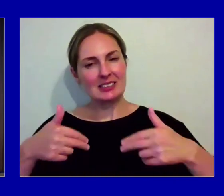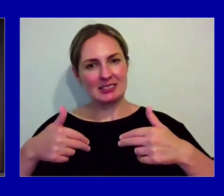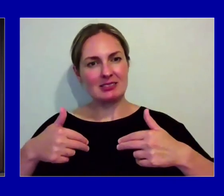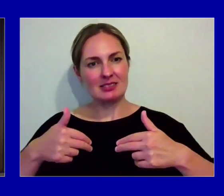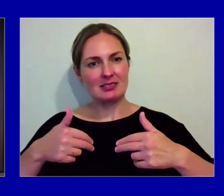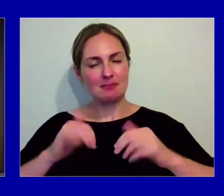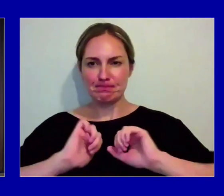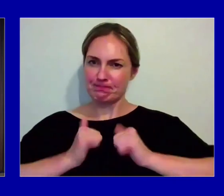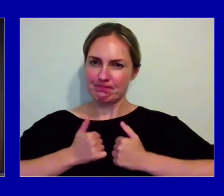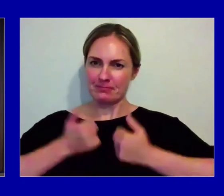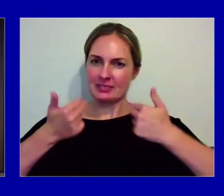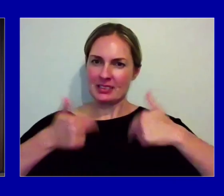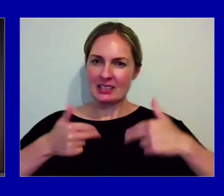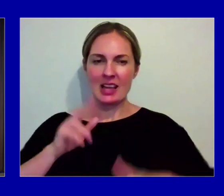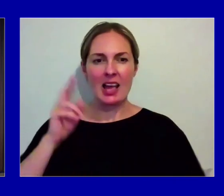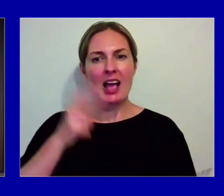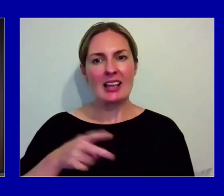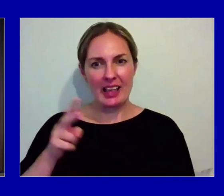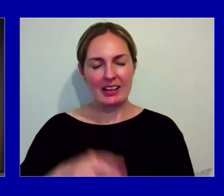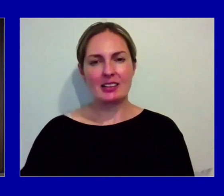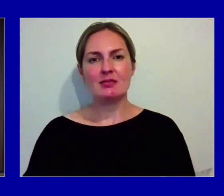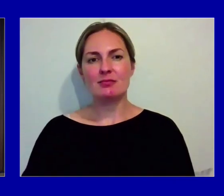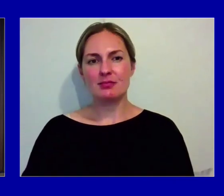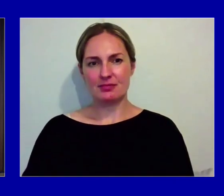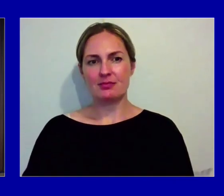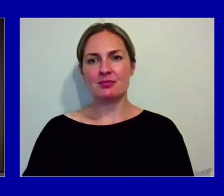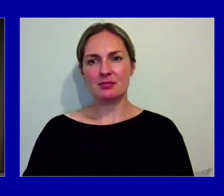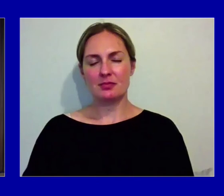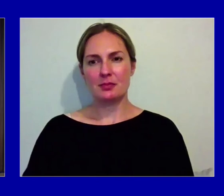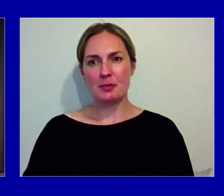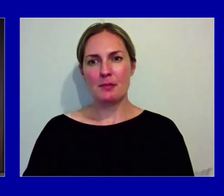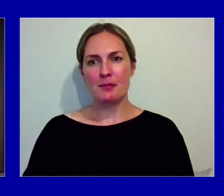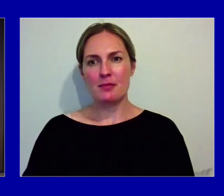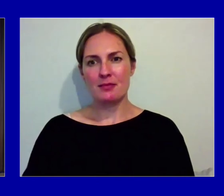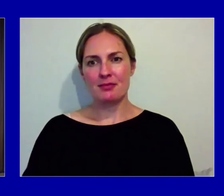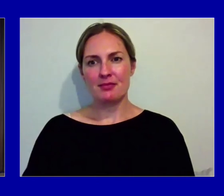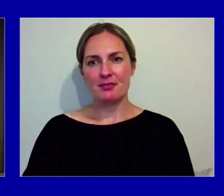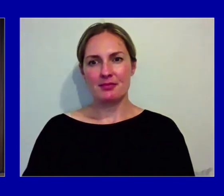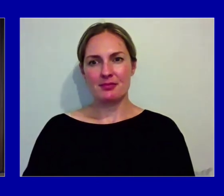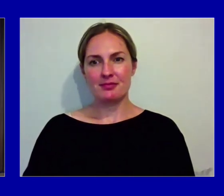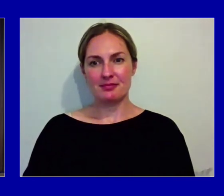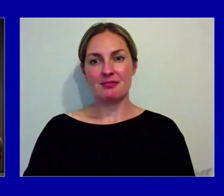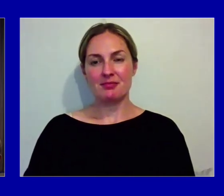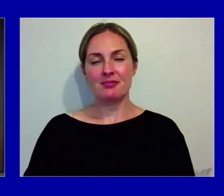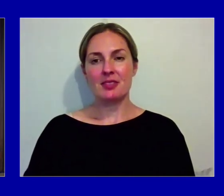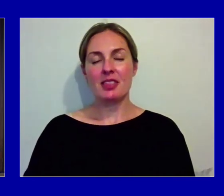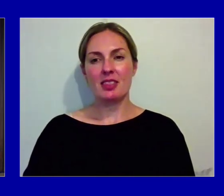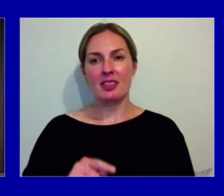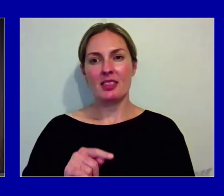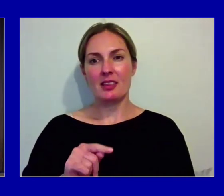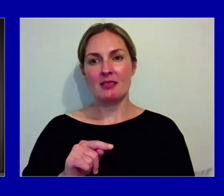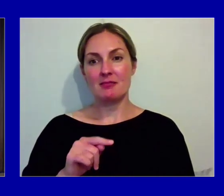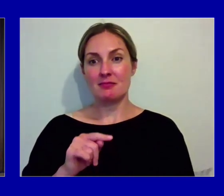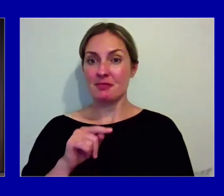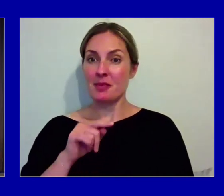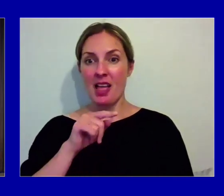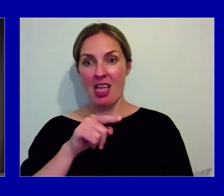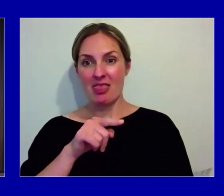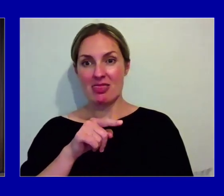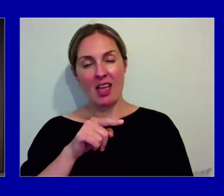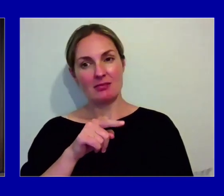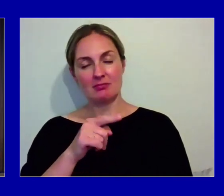Tandedum, which is a celebration for coming together. But it was part of that was, uh, you know, the language identity came